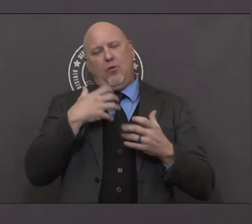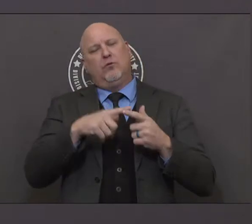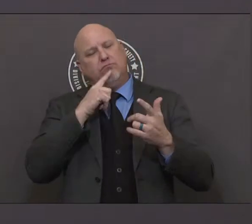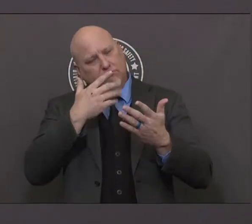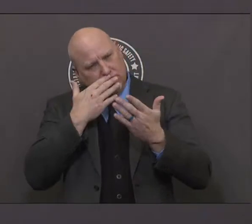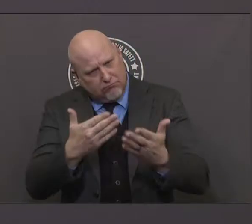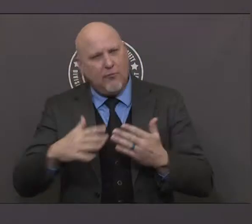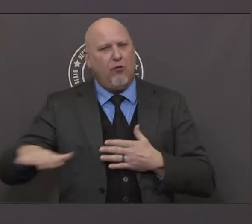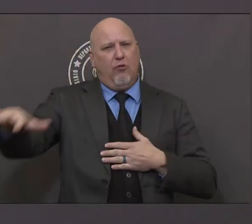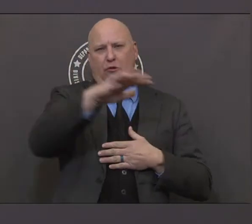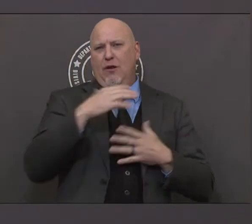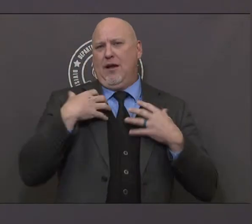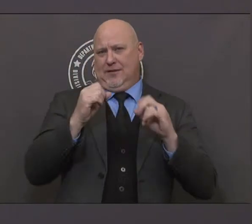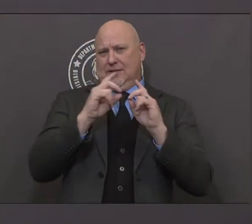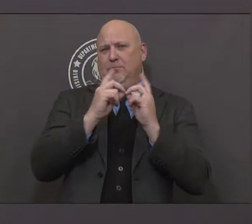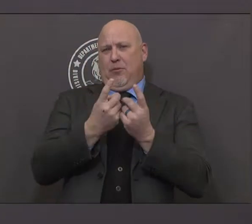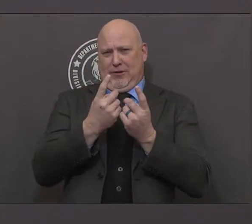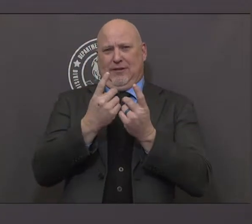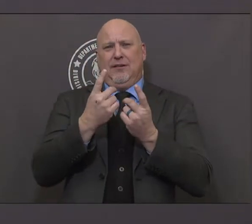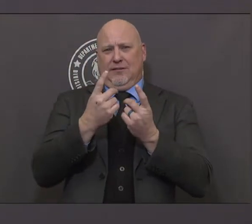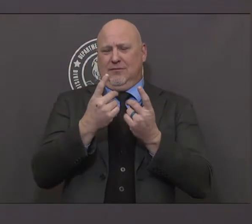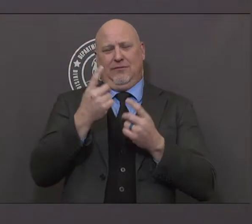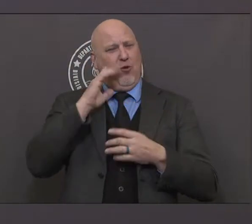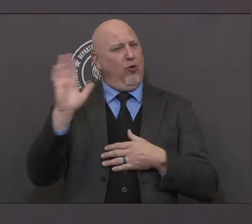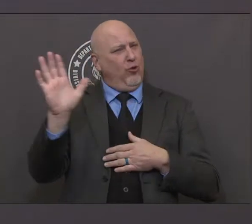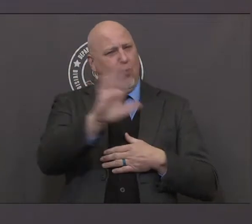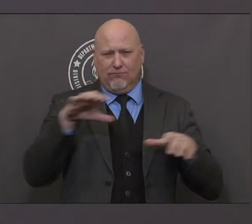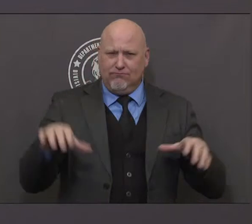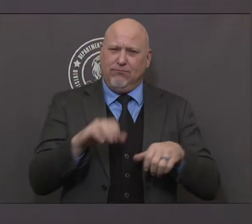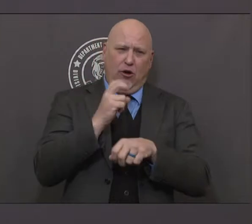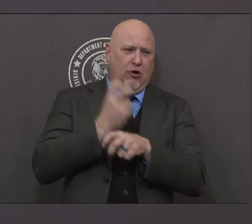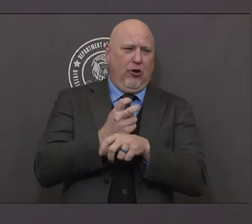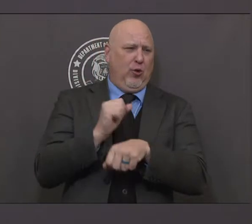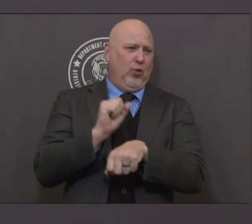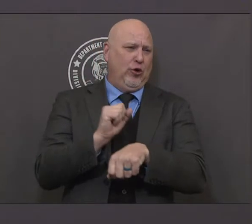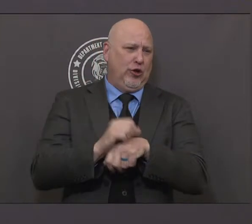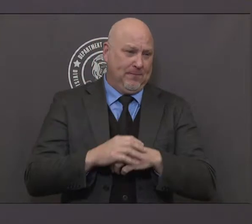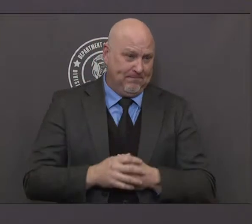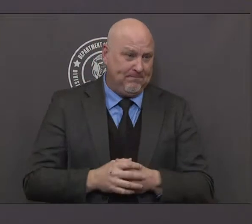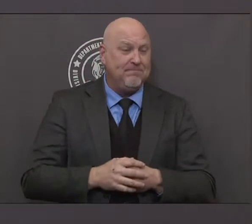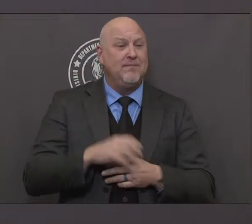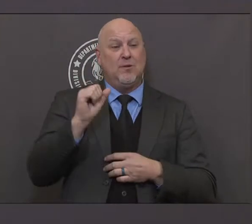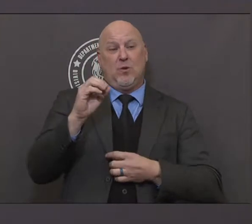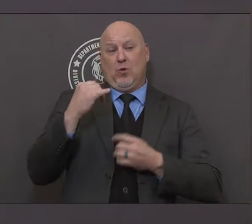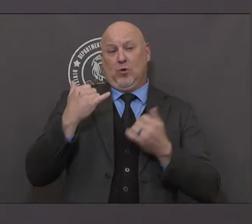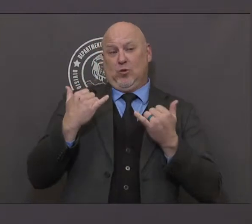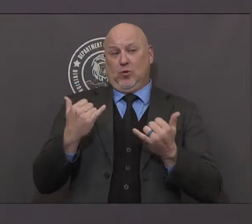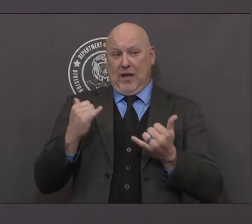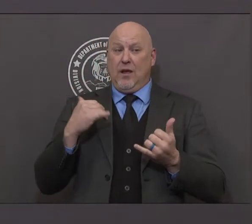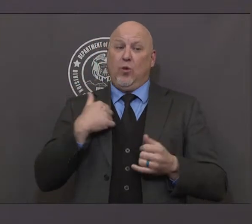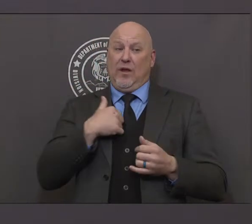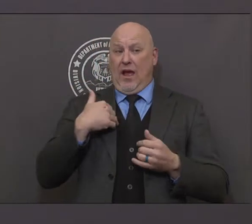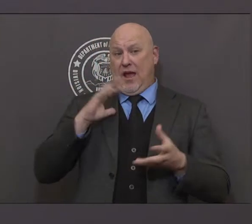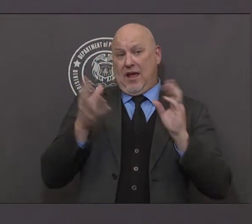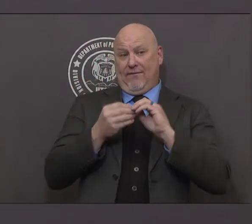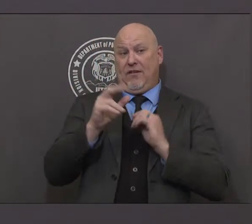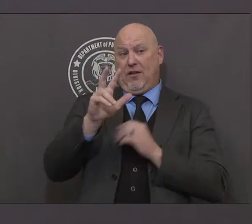Just those numbers today, total cases as of today will be 351,000 and total doses administered